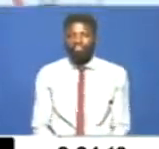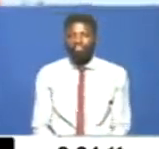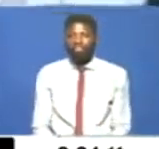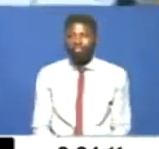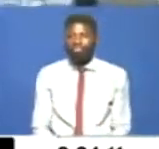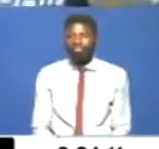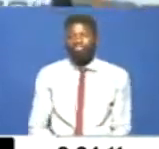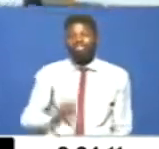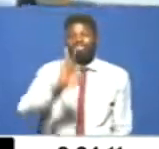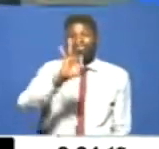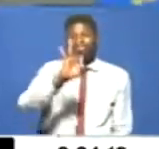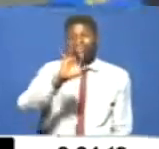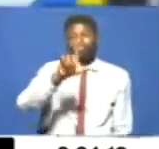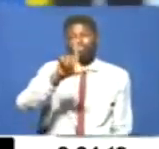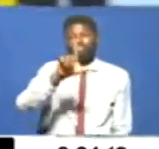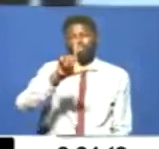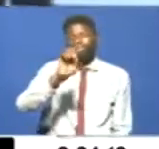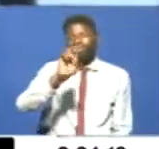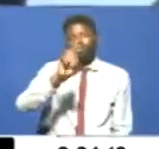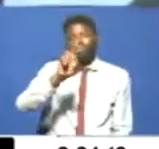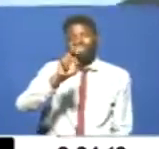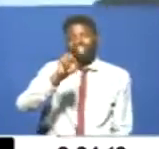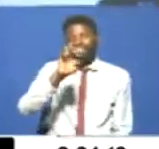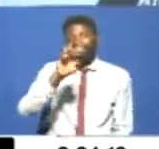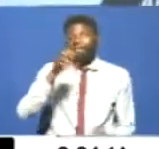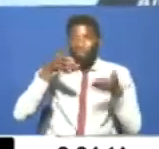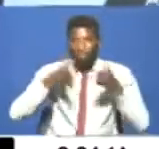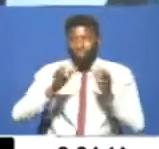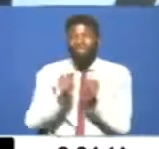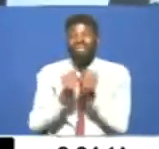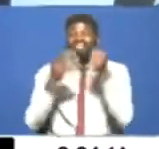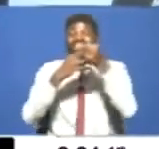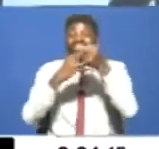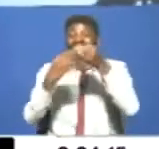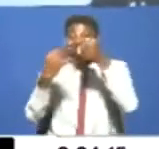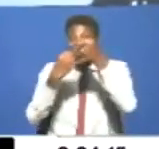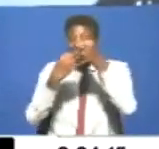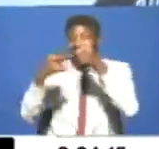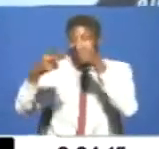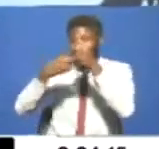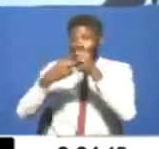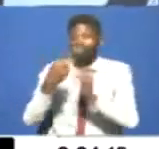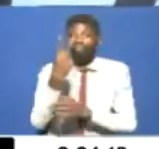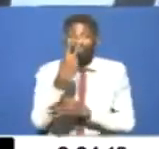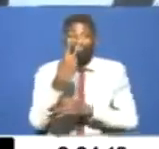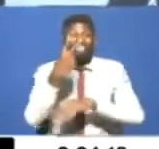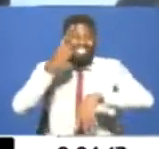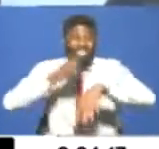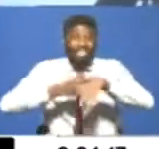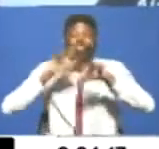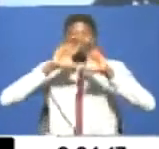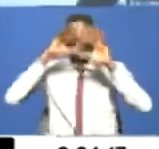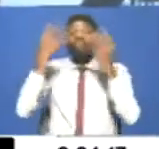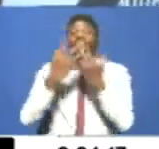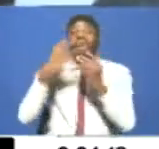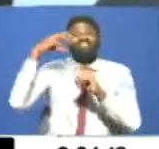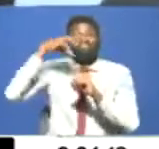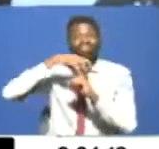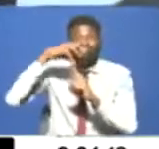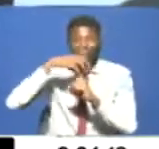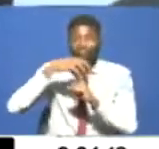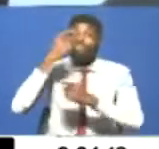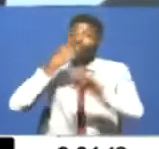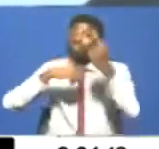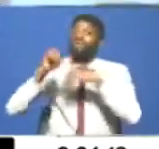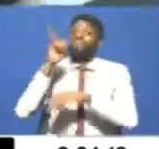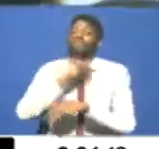Florence Jebet Kiplagat, born in 1987, is a two-time world champion, having won the 2009 IAAF